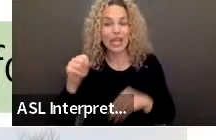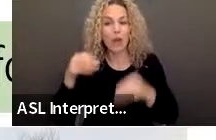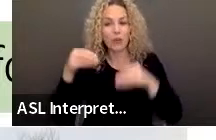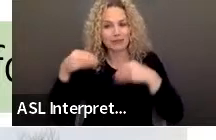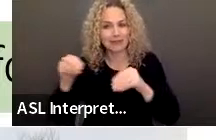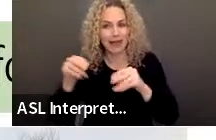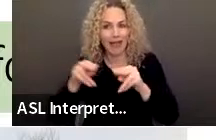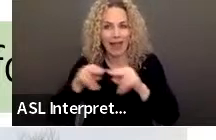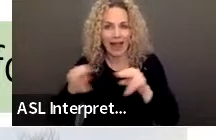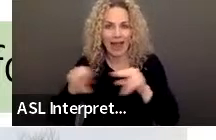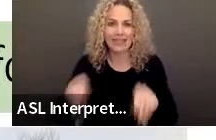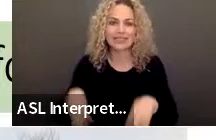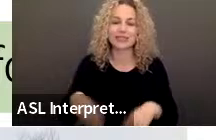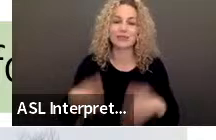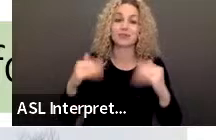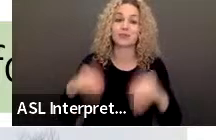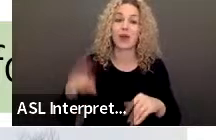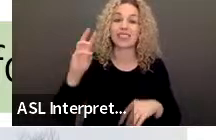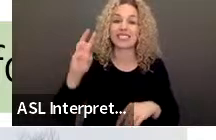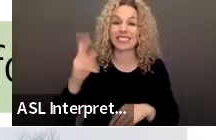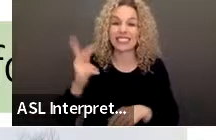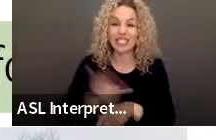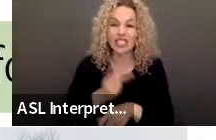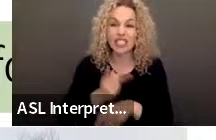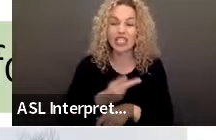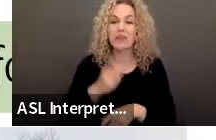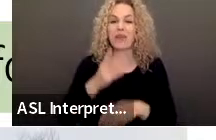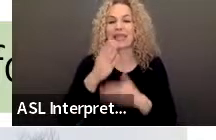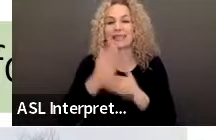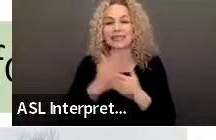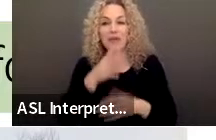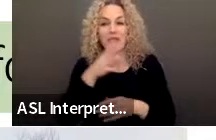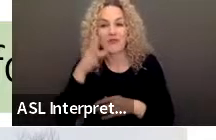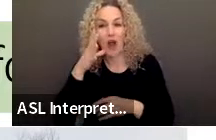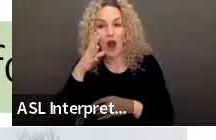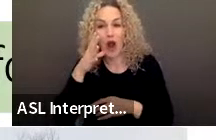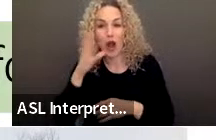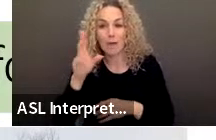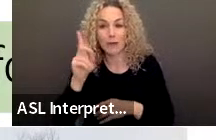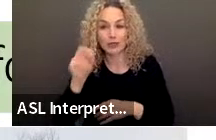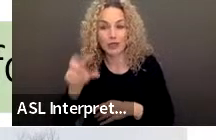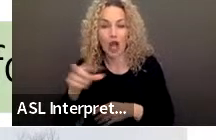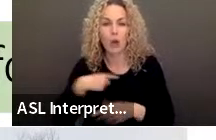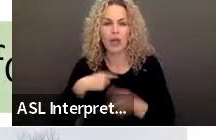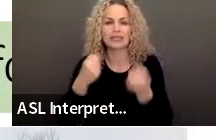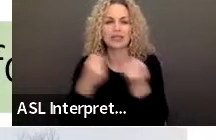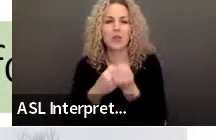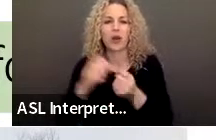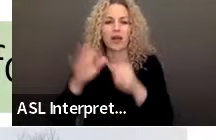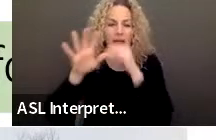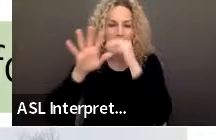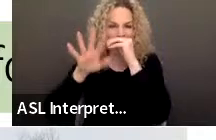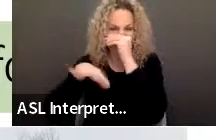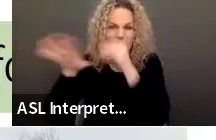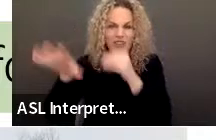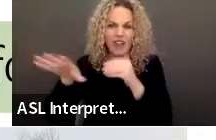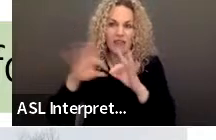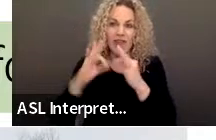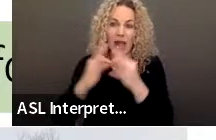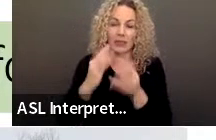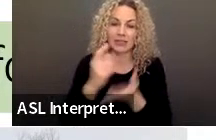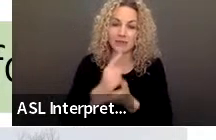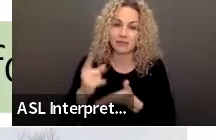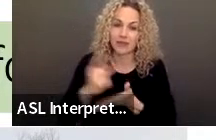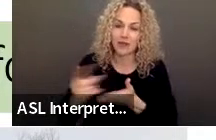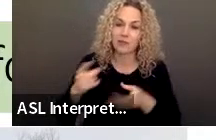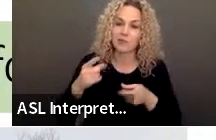We have 6 sheep and a couple of farm dogs. We support about 55 families every week during about